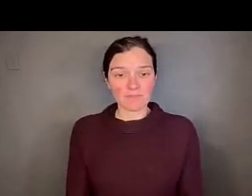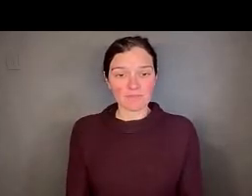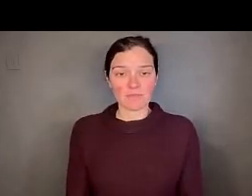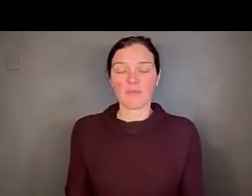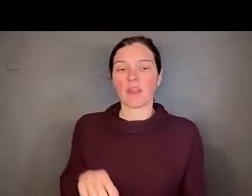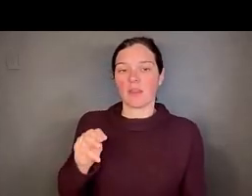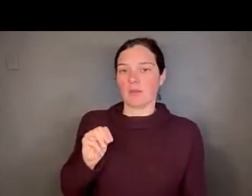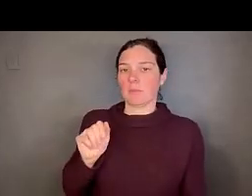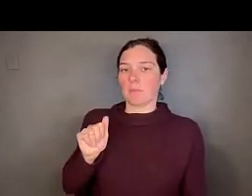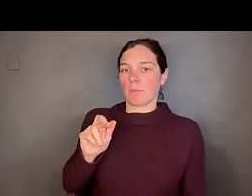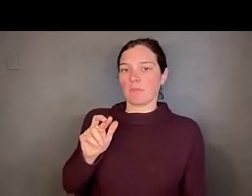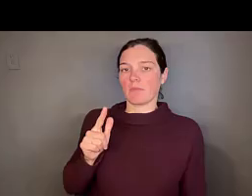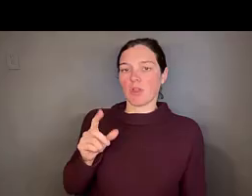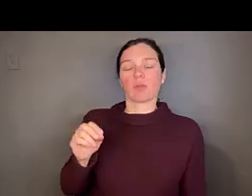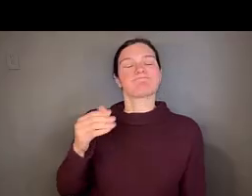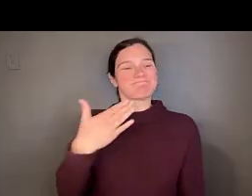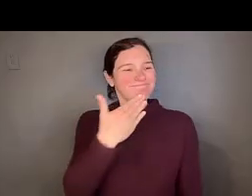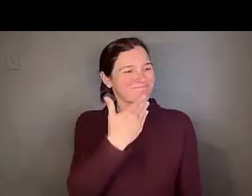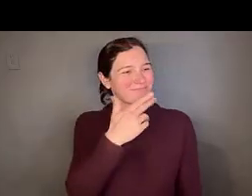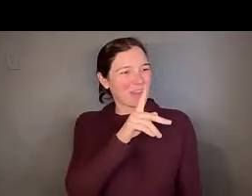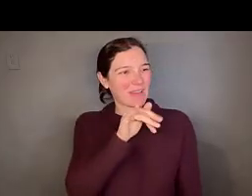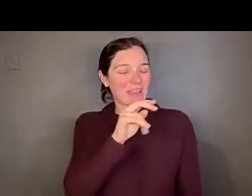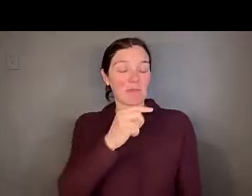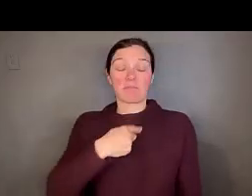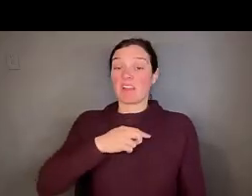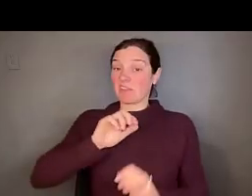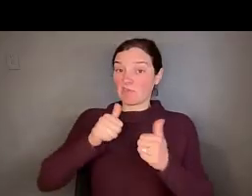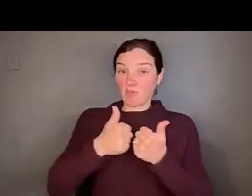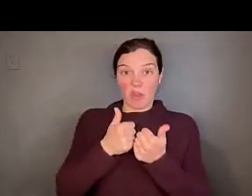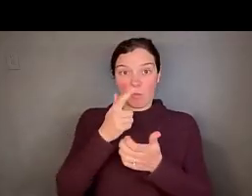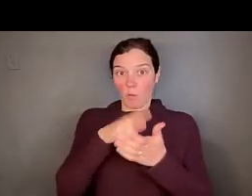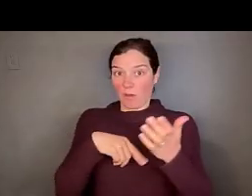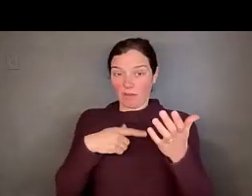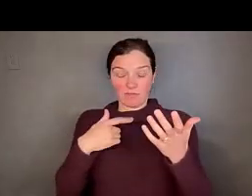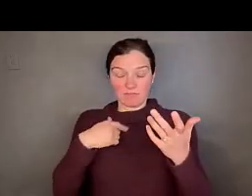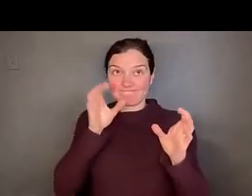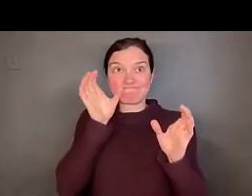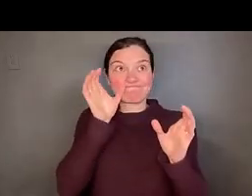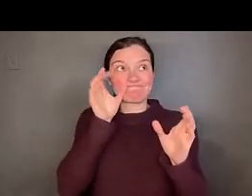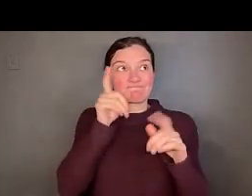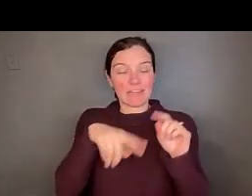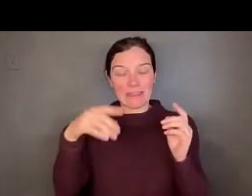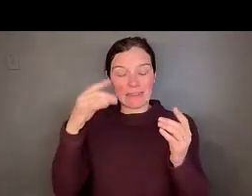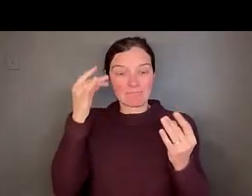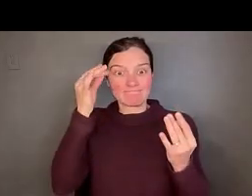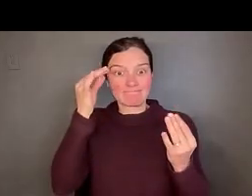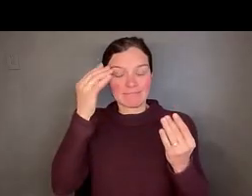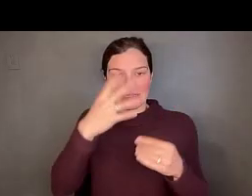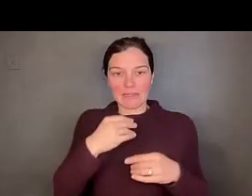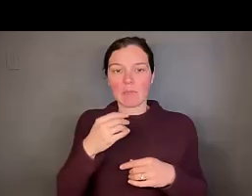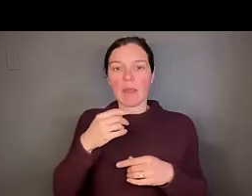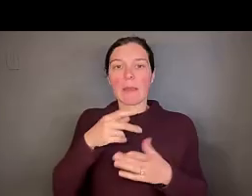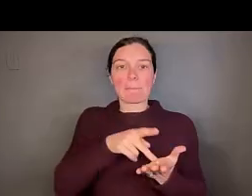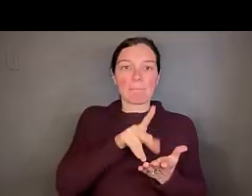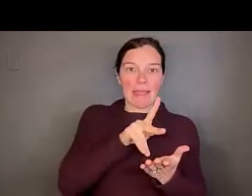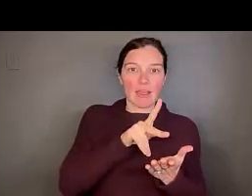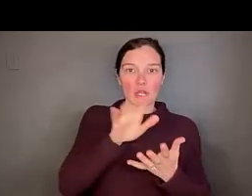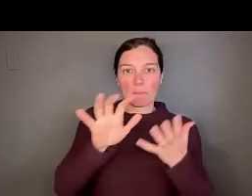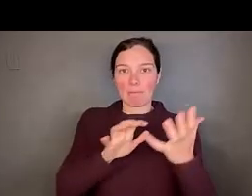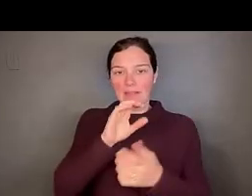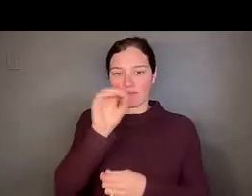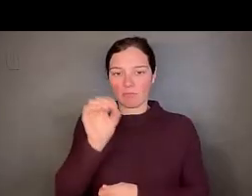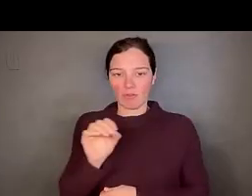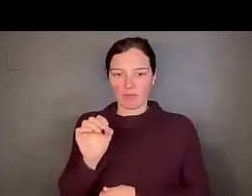For me, what I'm really challenged by and keeps me up at night, when I look at our payer mix percent, so our makeup,